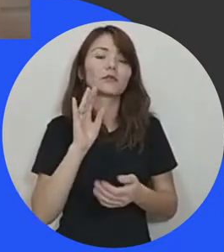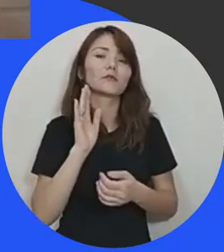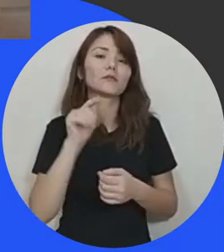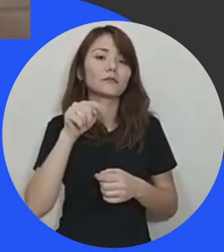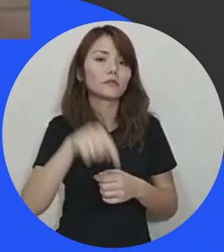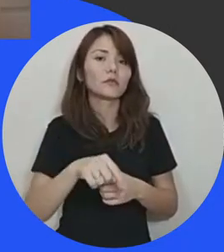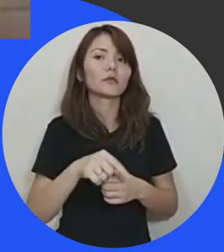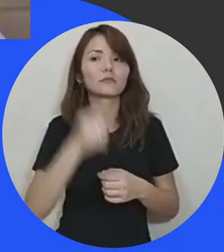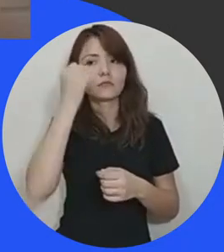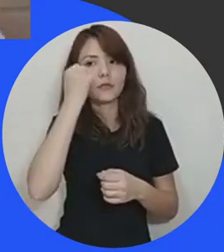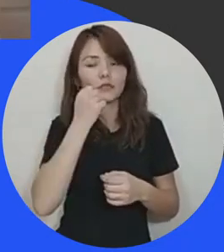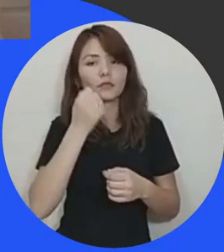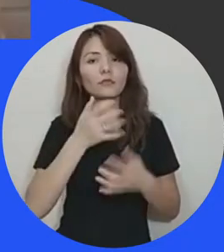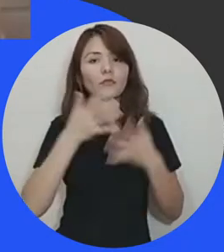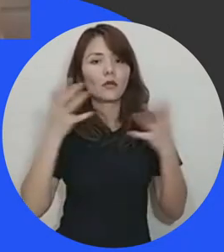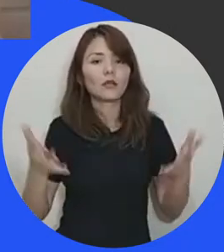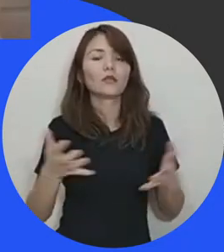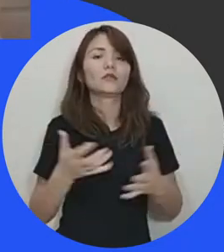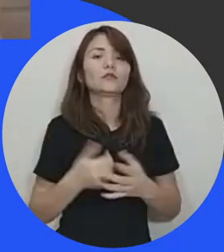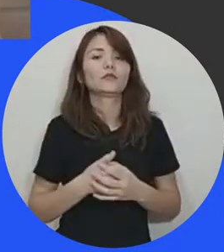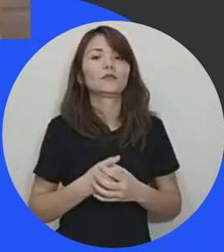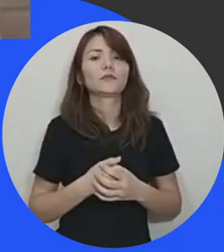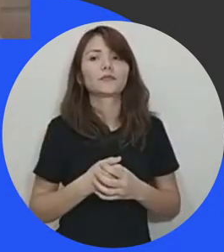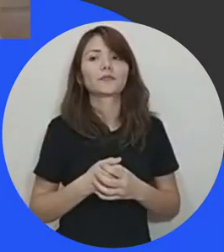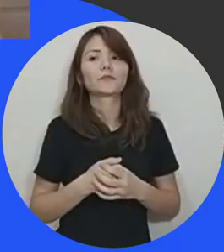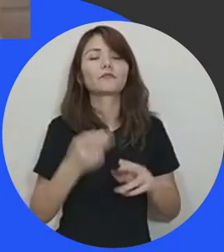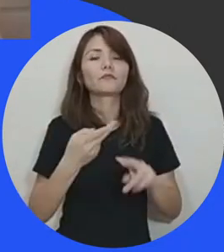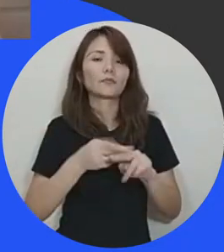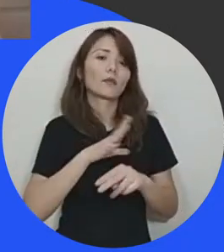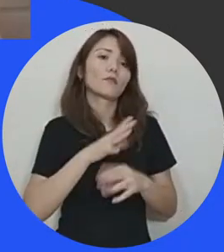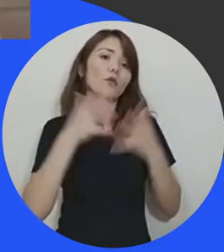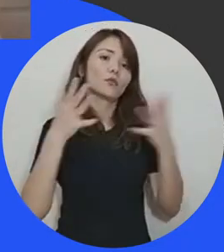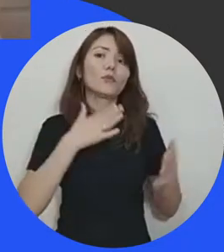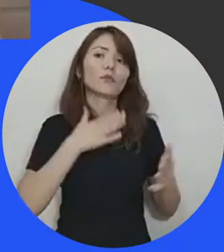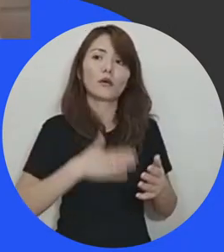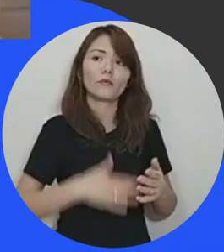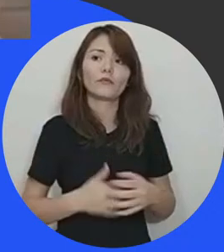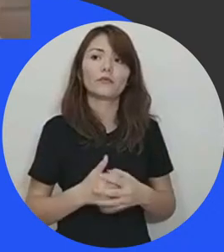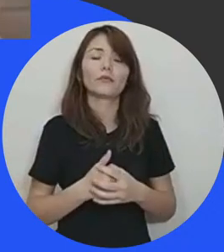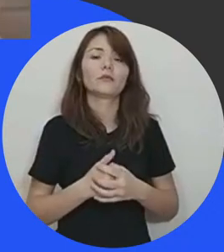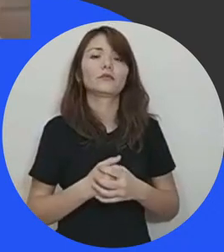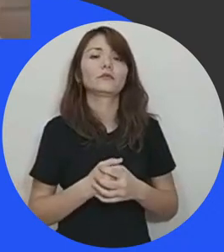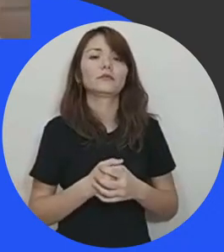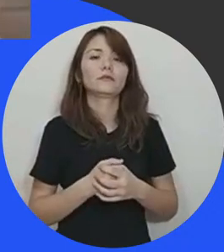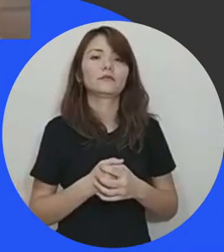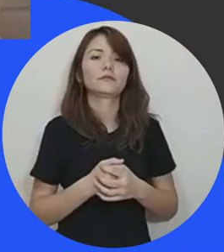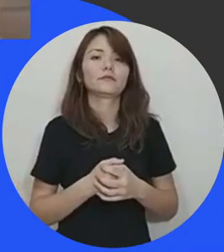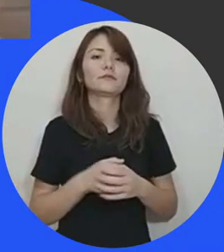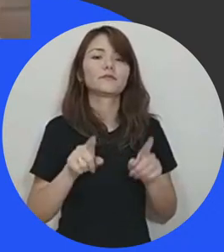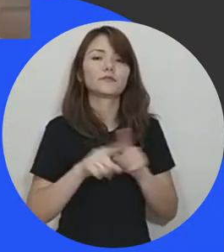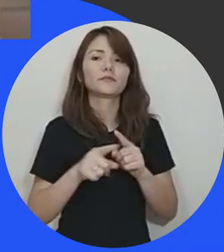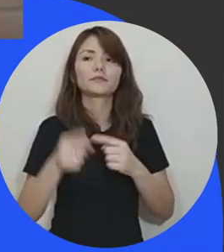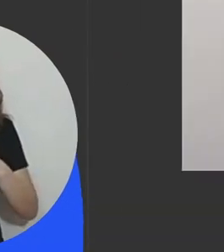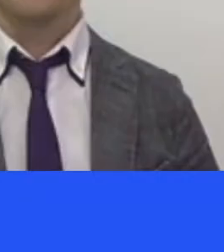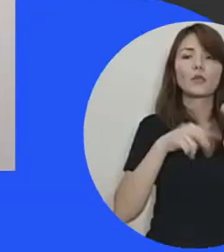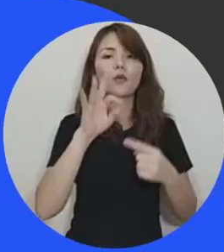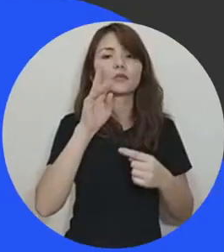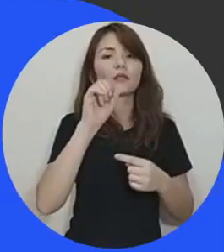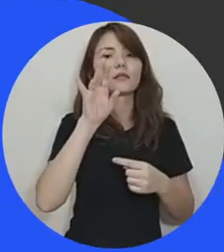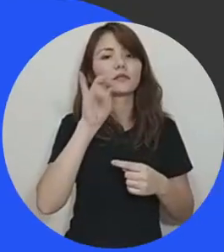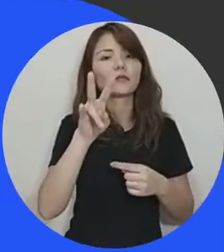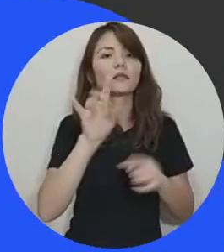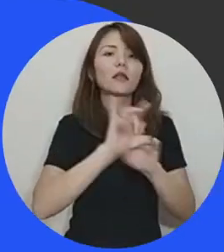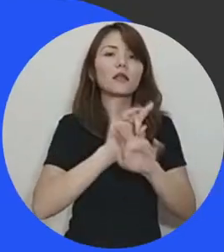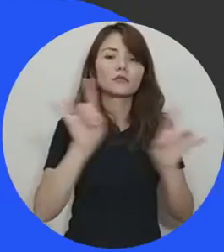to spend this hour with you. And now back to you, Konstantin. Please tell us more about the rest of the festival program.